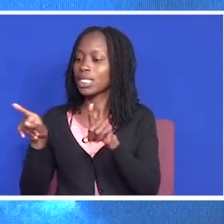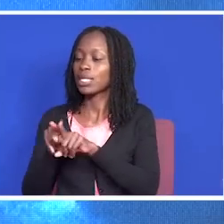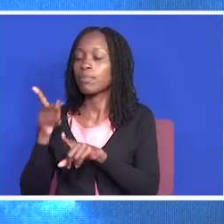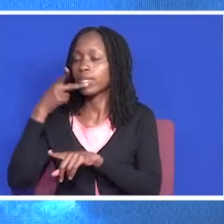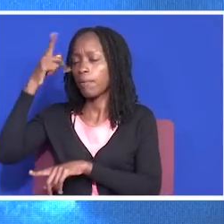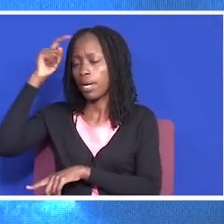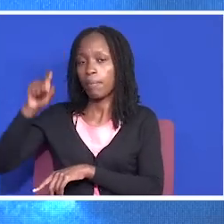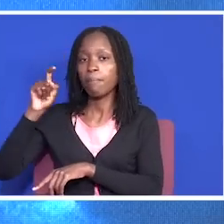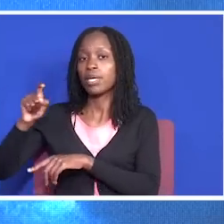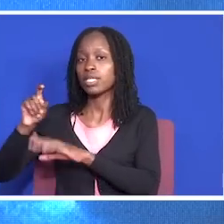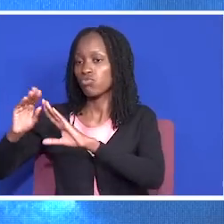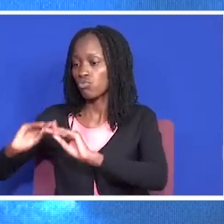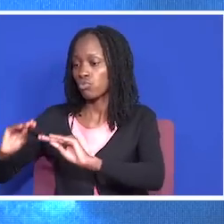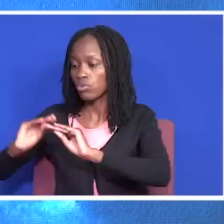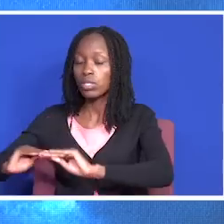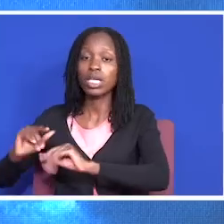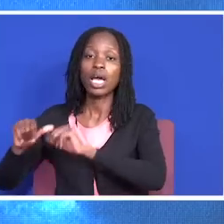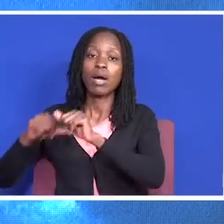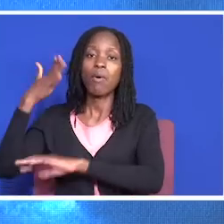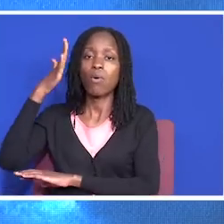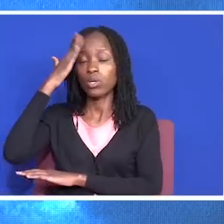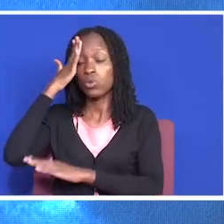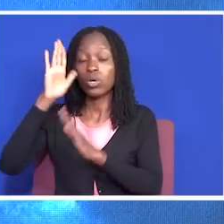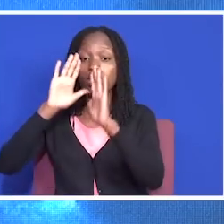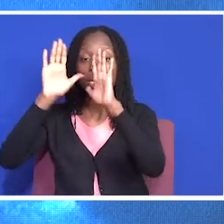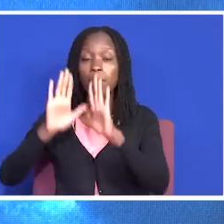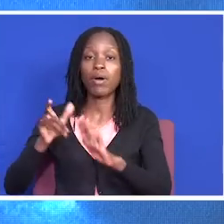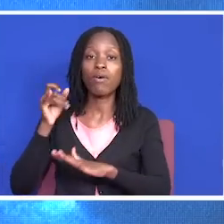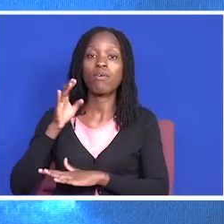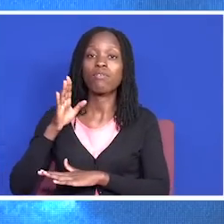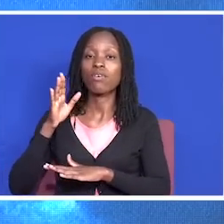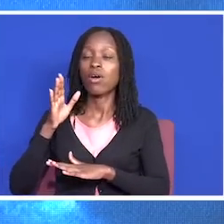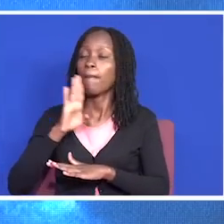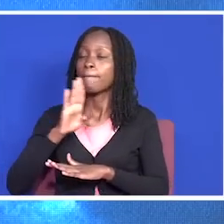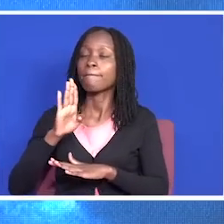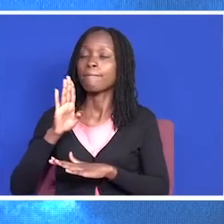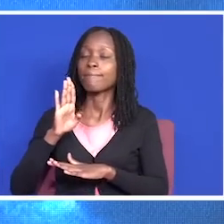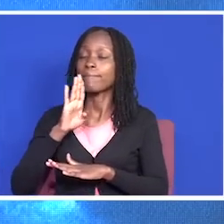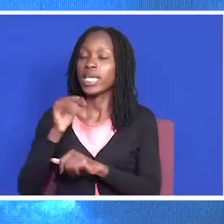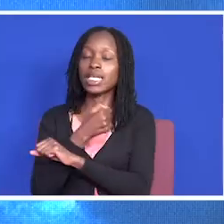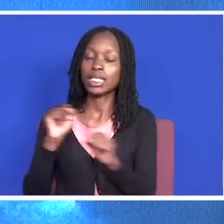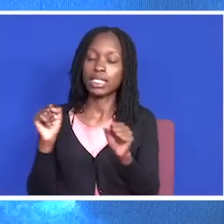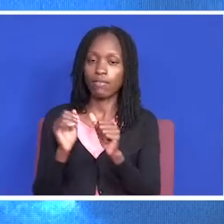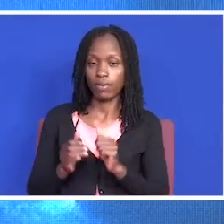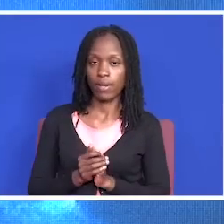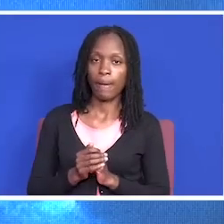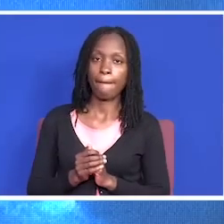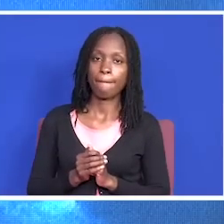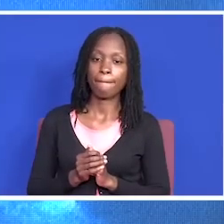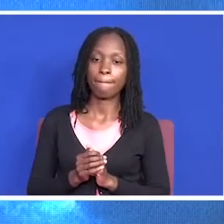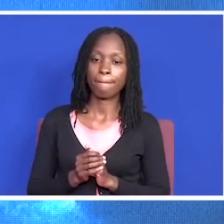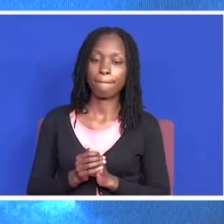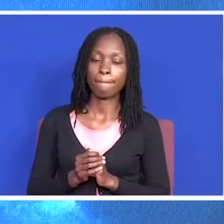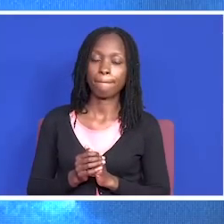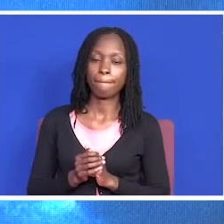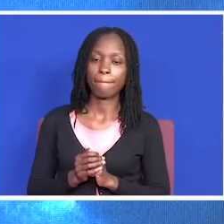a good God to bring him to the level he realizes the importance of getting to know God and getting to have him as his